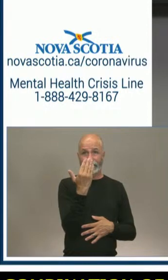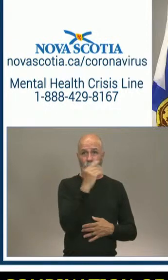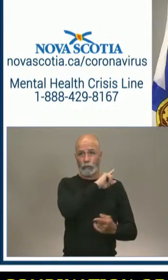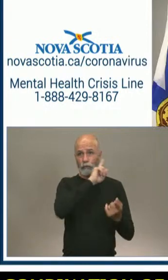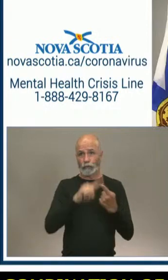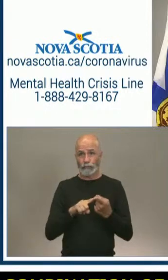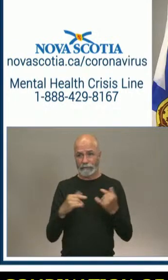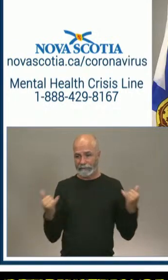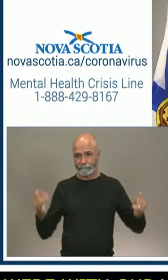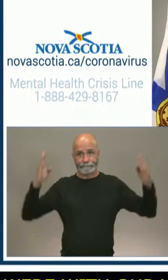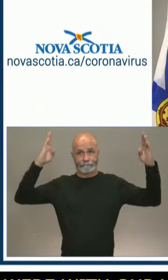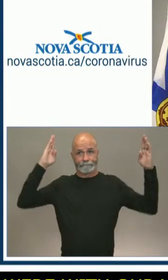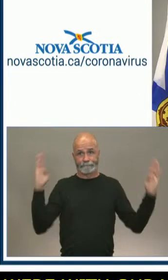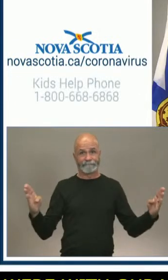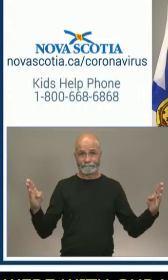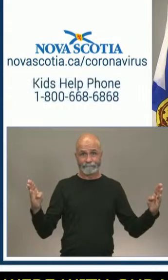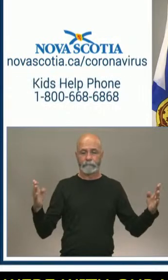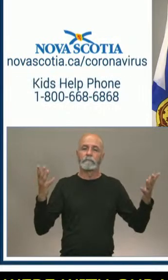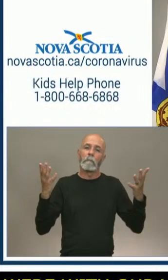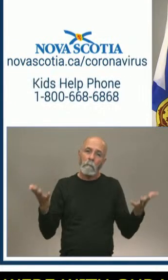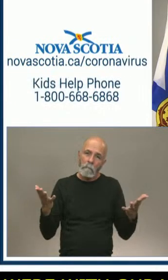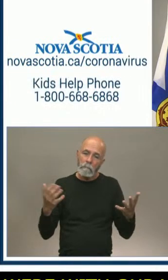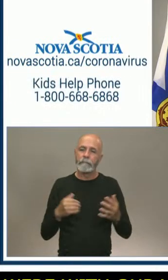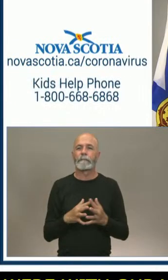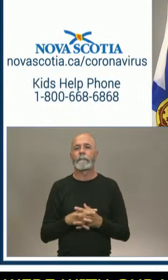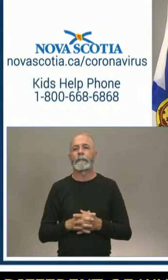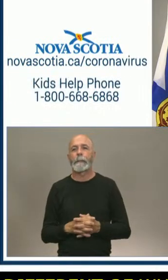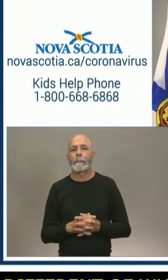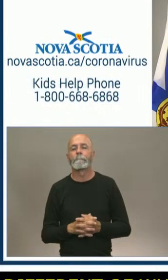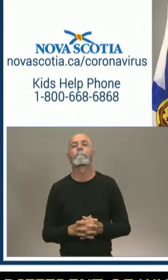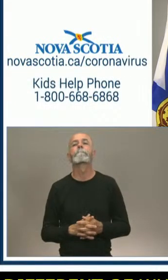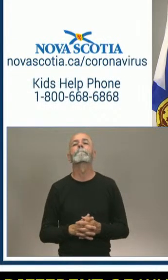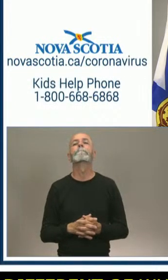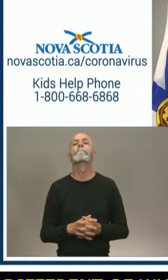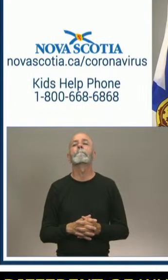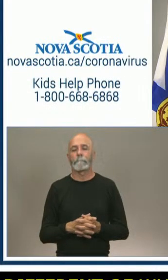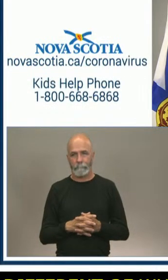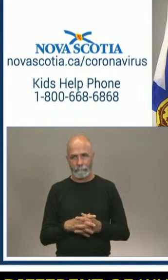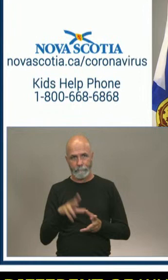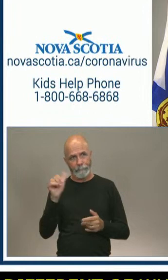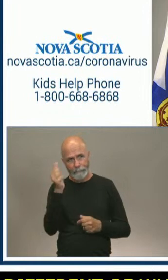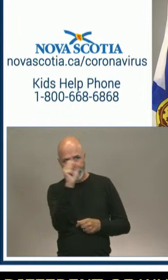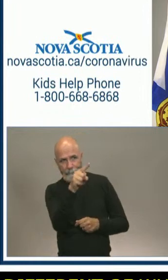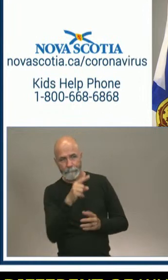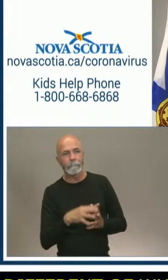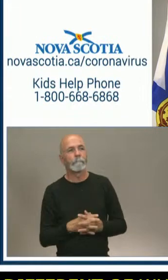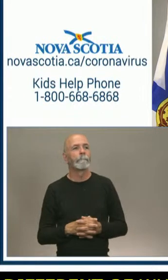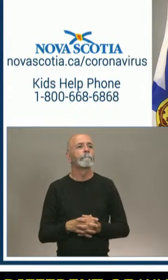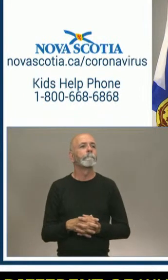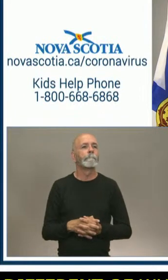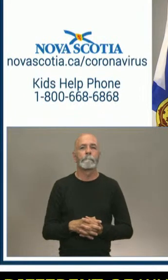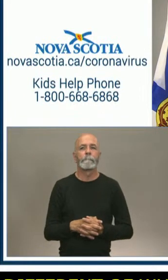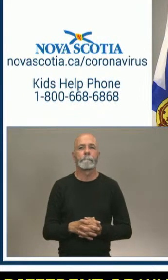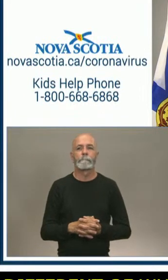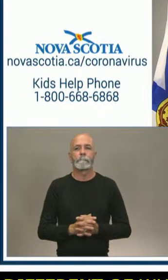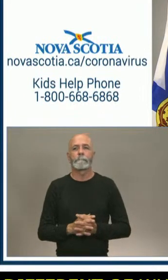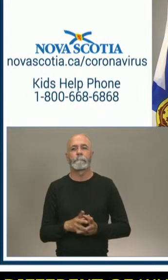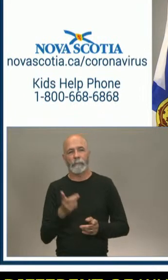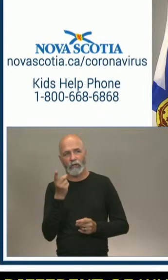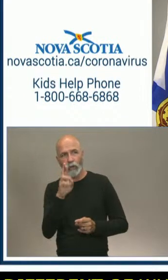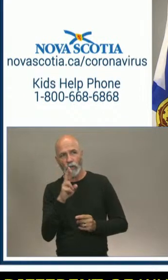follow-up, John. Thanks. And this is again for Dr. Strang. There appear to be quite a few vaccine